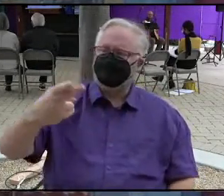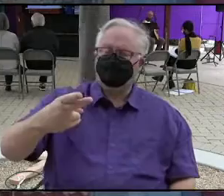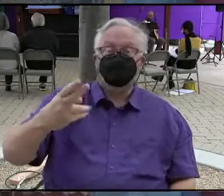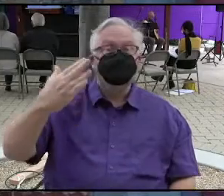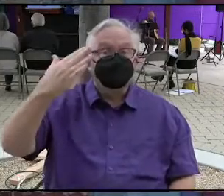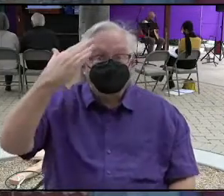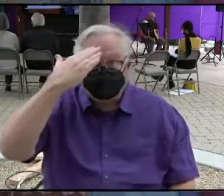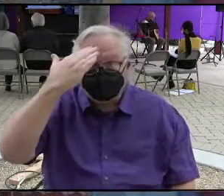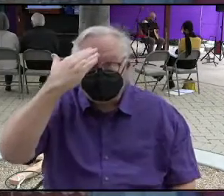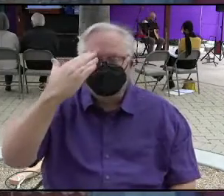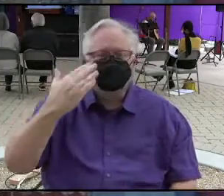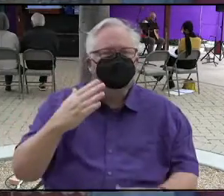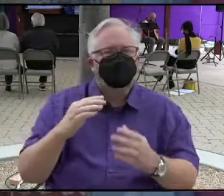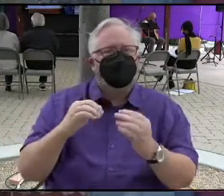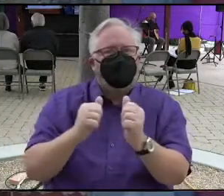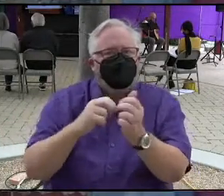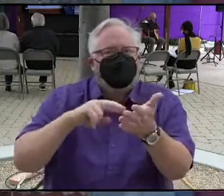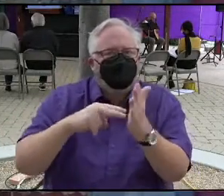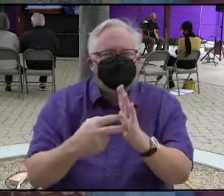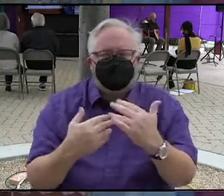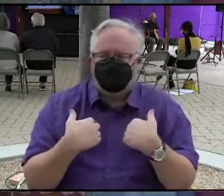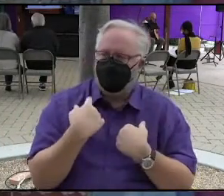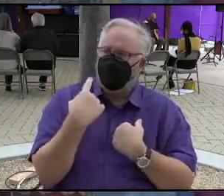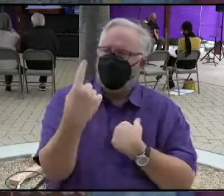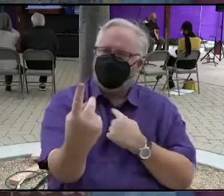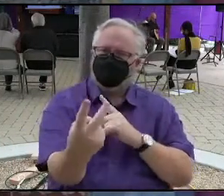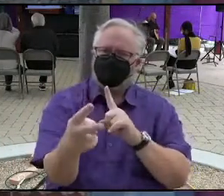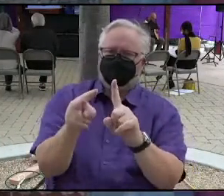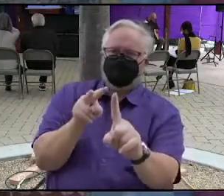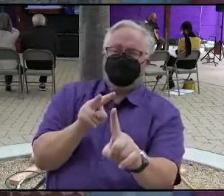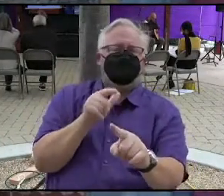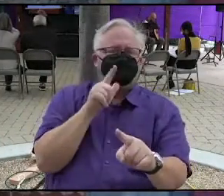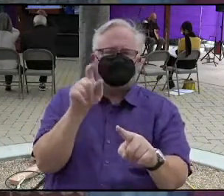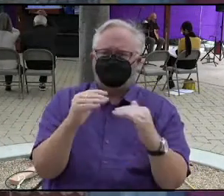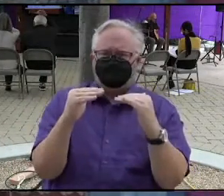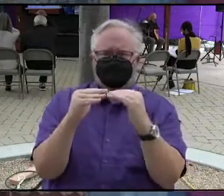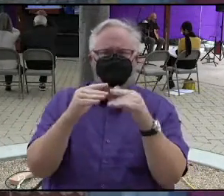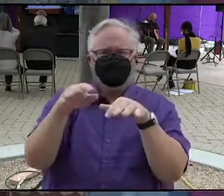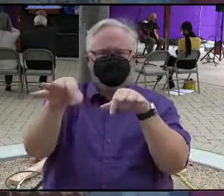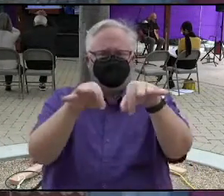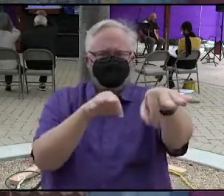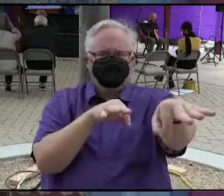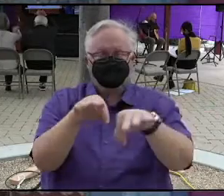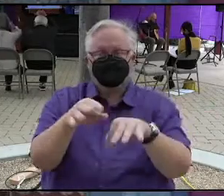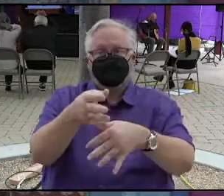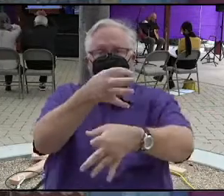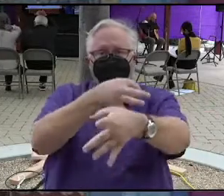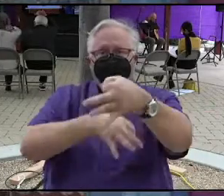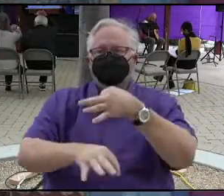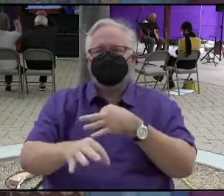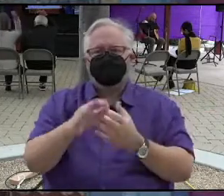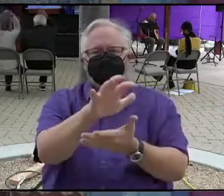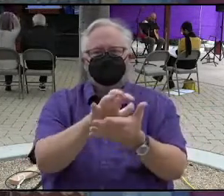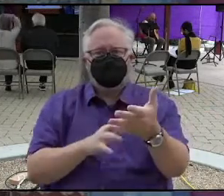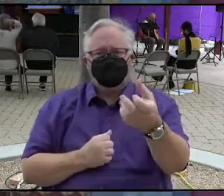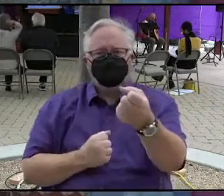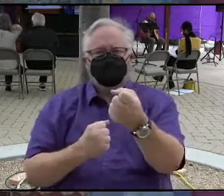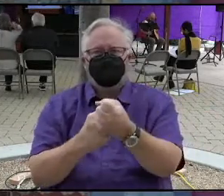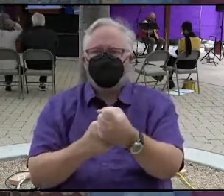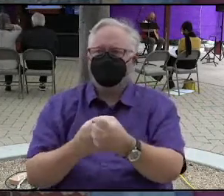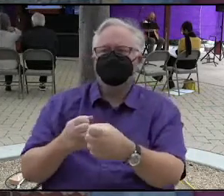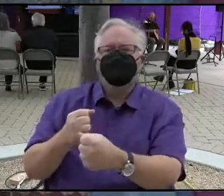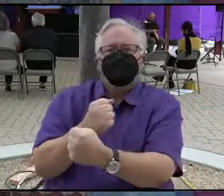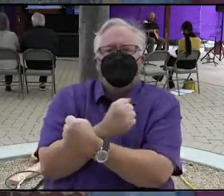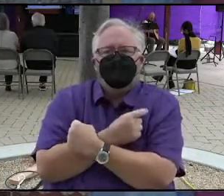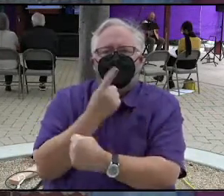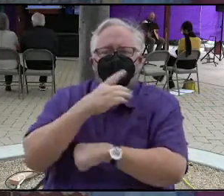consciously one-sided. It was not supposed to be even-handed, but designed instead to promote patriotism and glorify